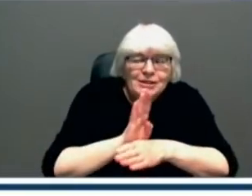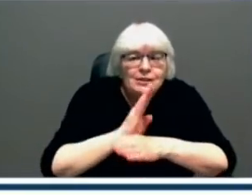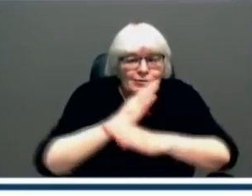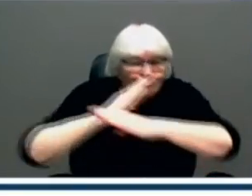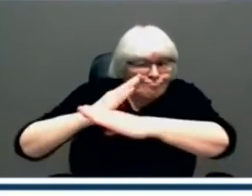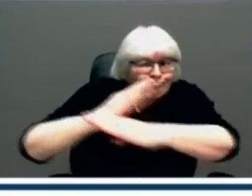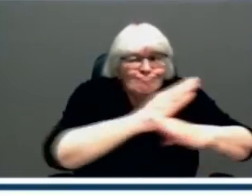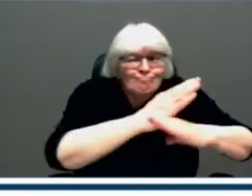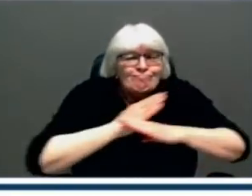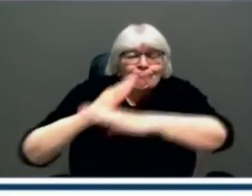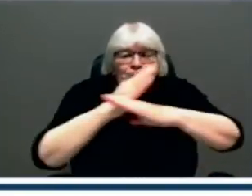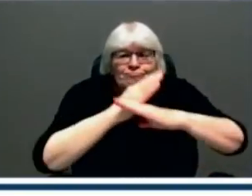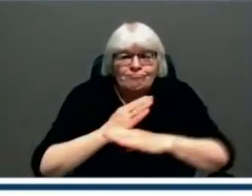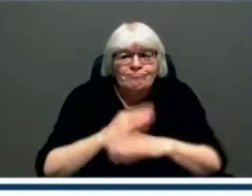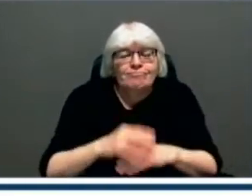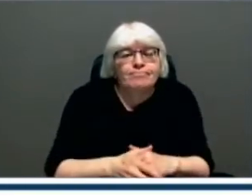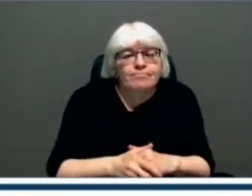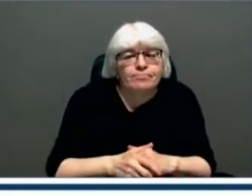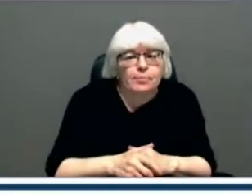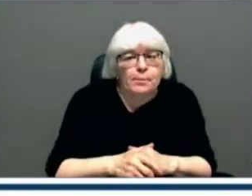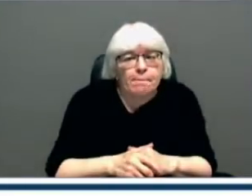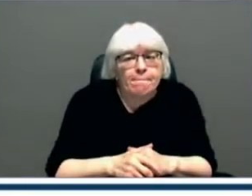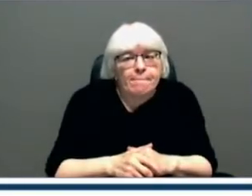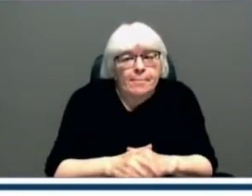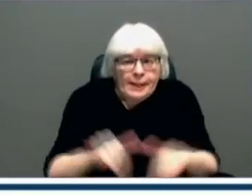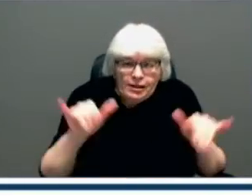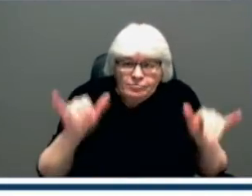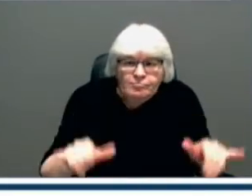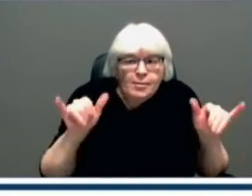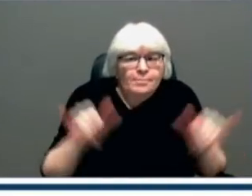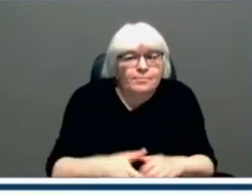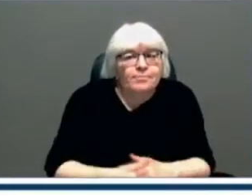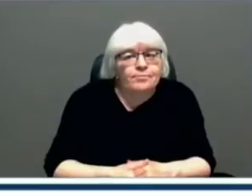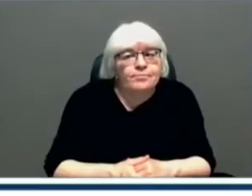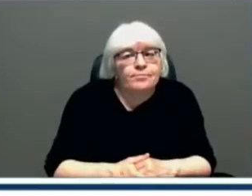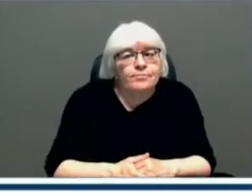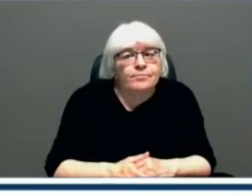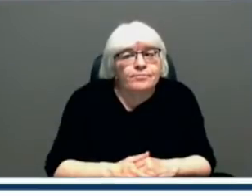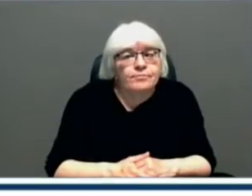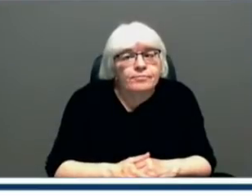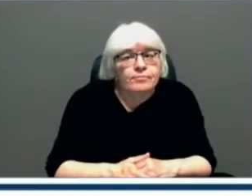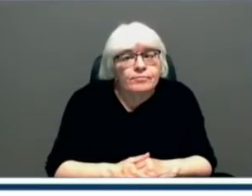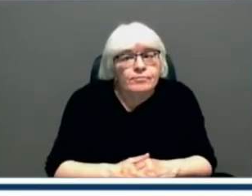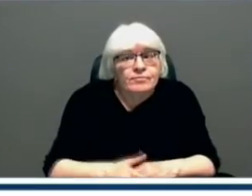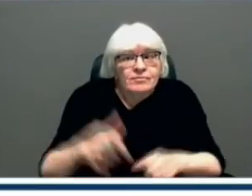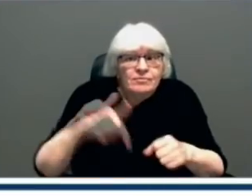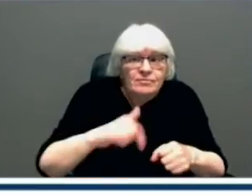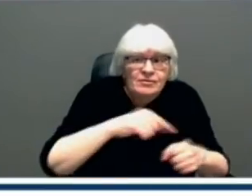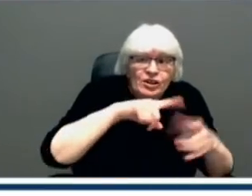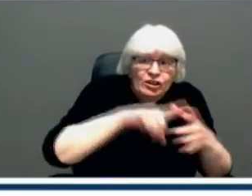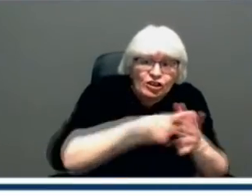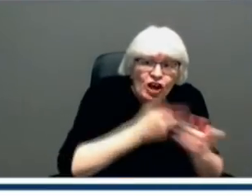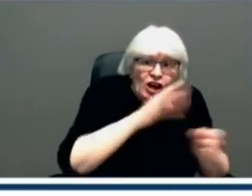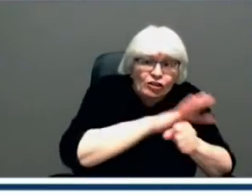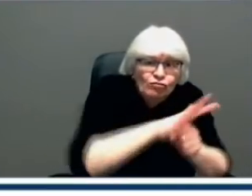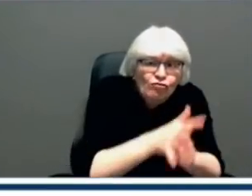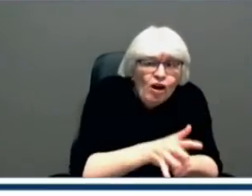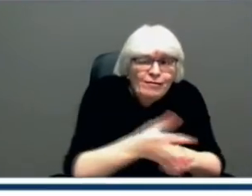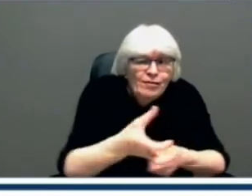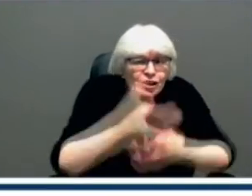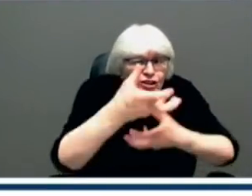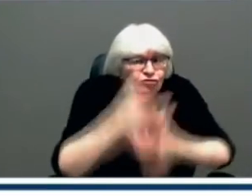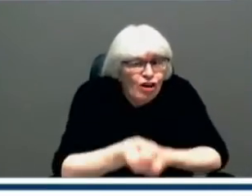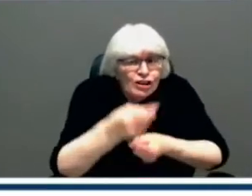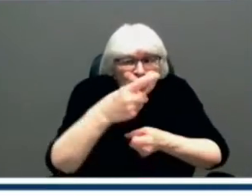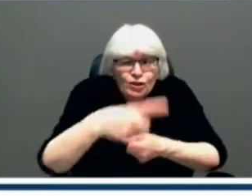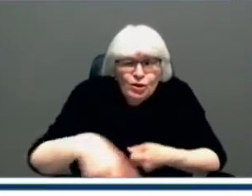wavered. Since the start of this pandemic, I've put my trust in Nova Scotians, and I ask you to continue to trust